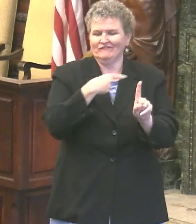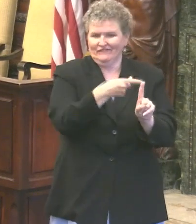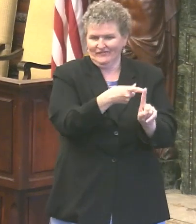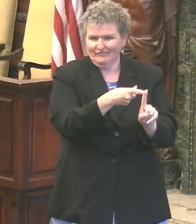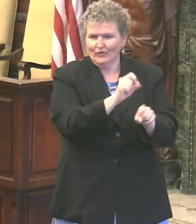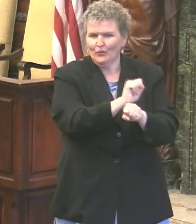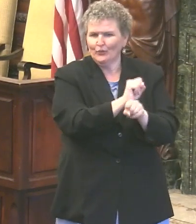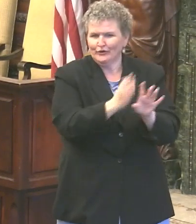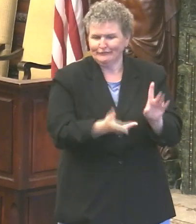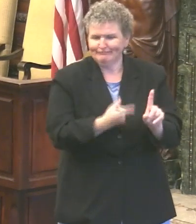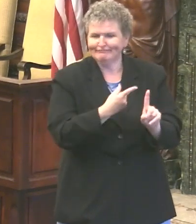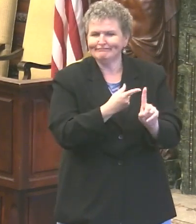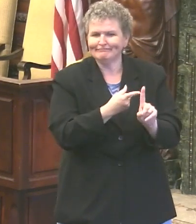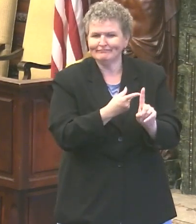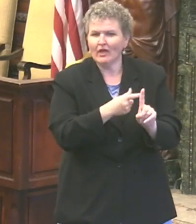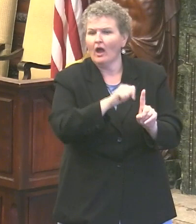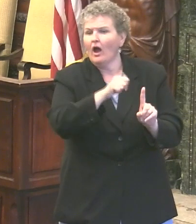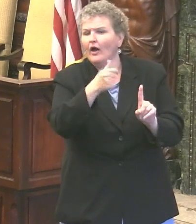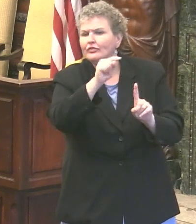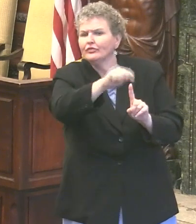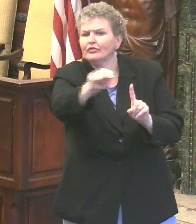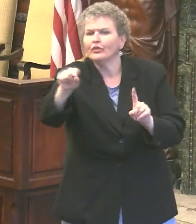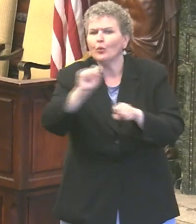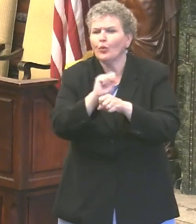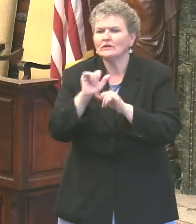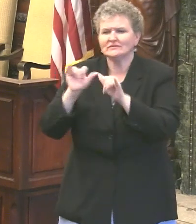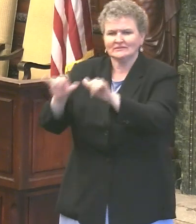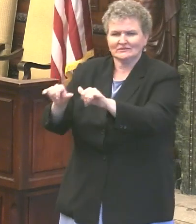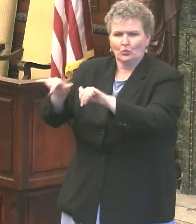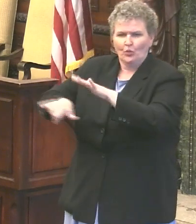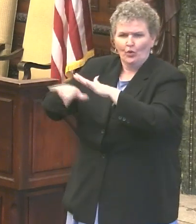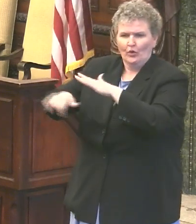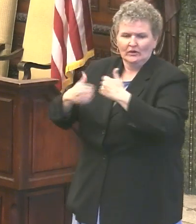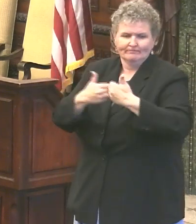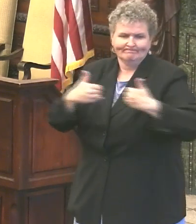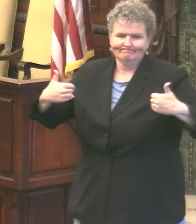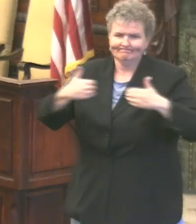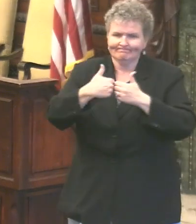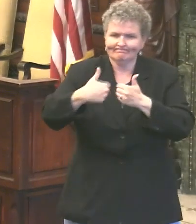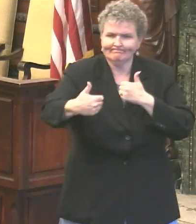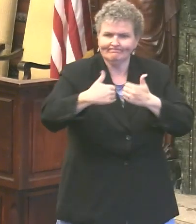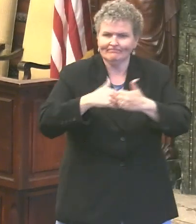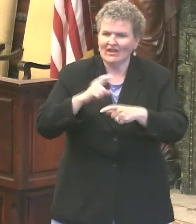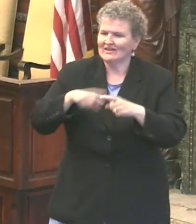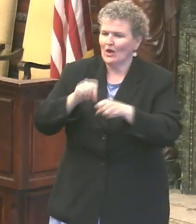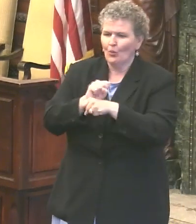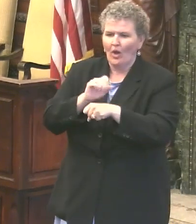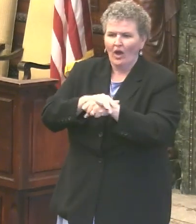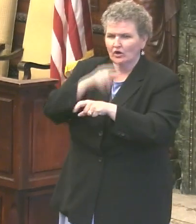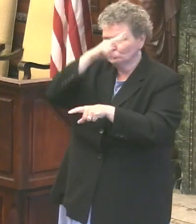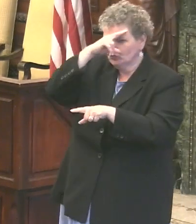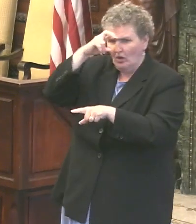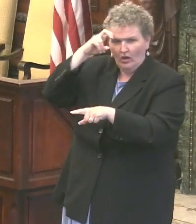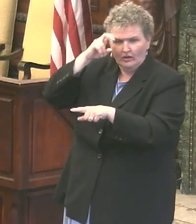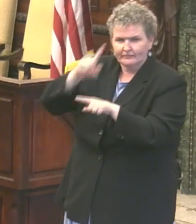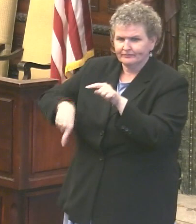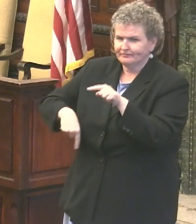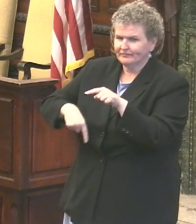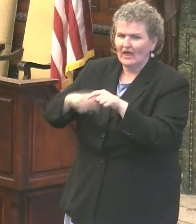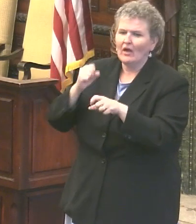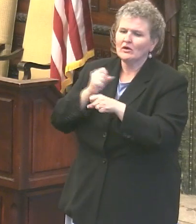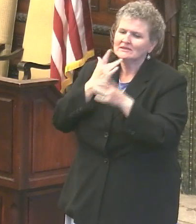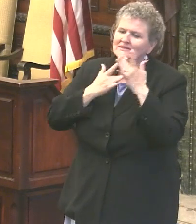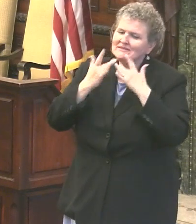have to quarantine, and so that would reduce the number of people on the trucks. Thank you. All right, thank you,